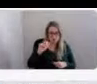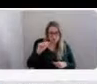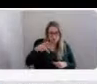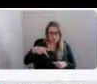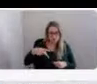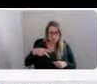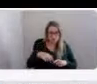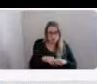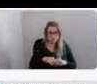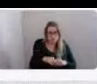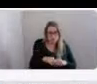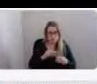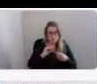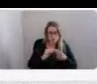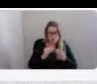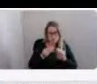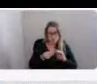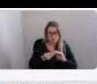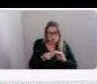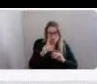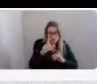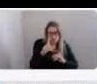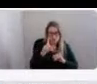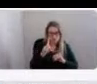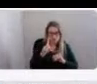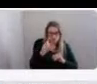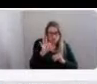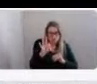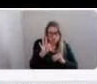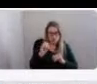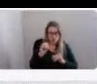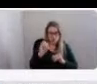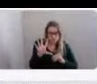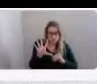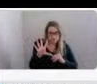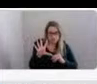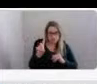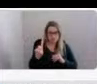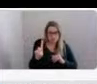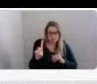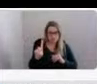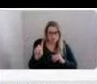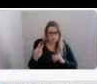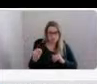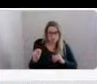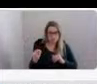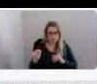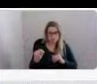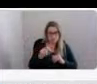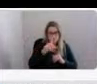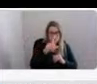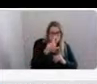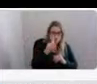numbers are ldf051 and ldfo